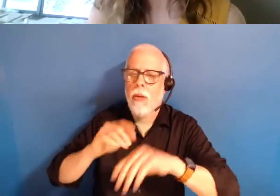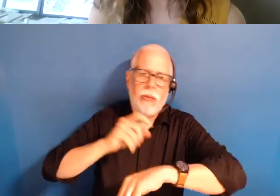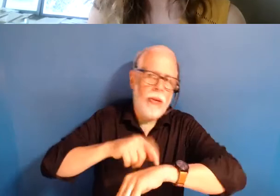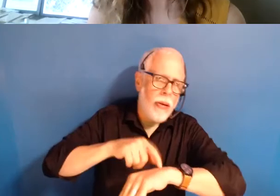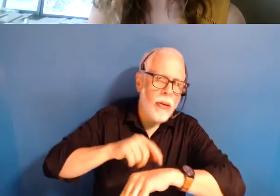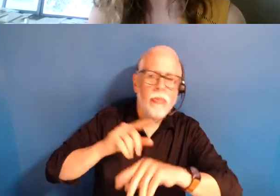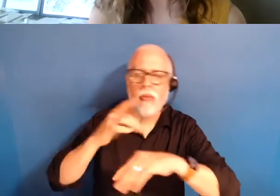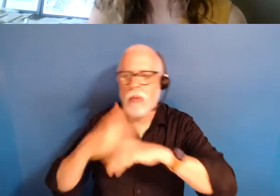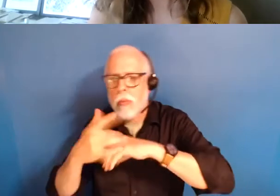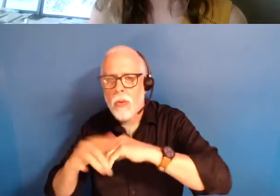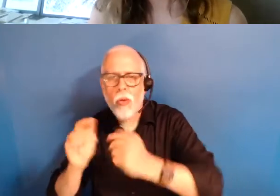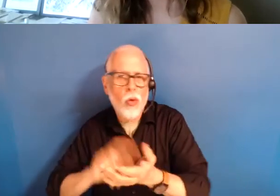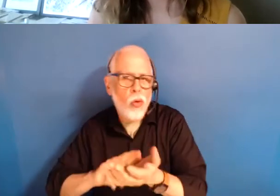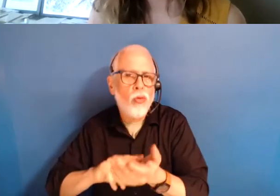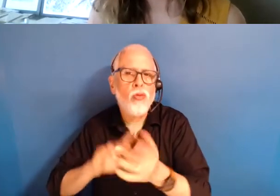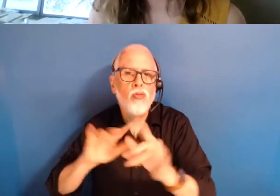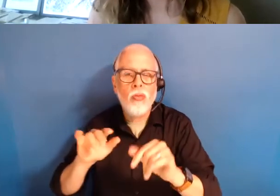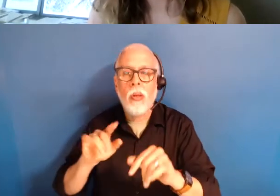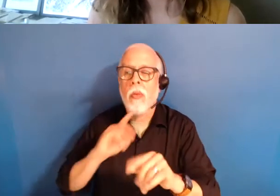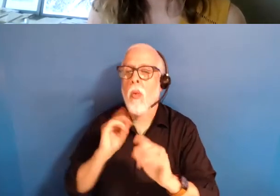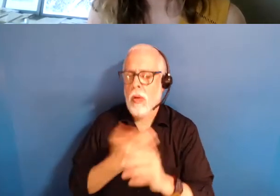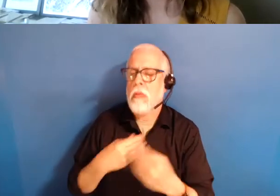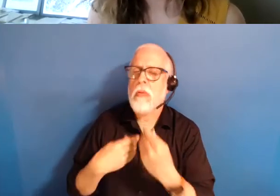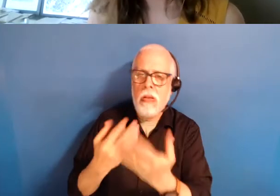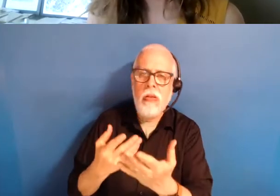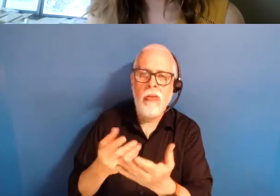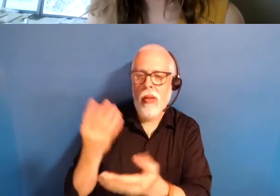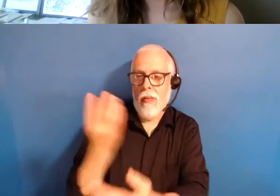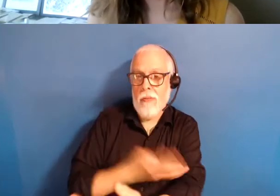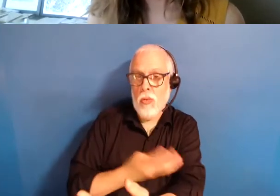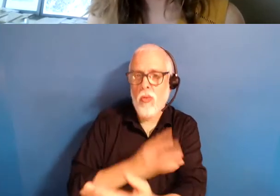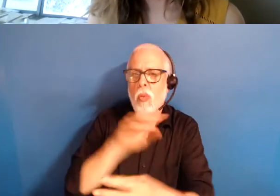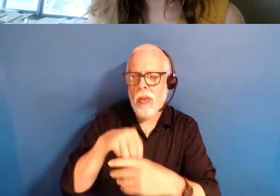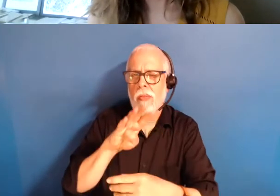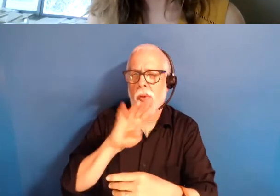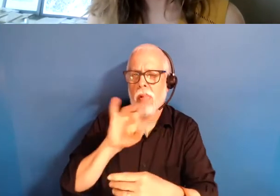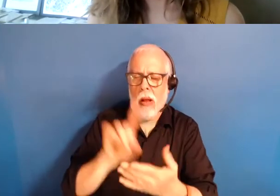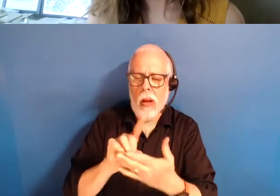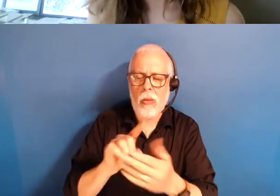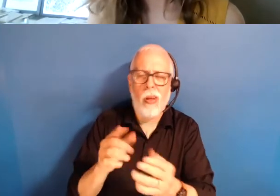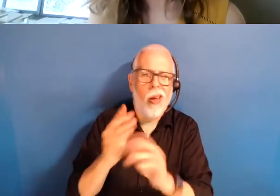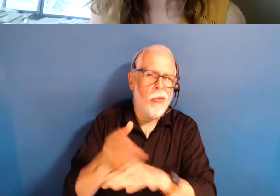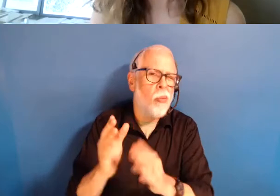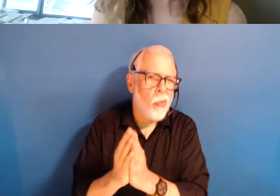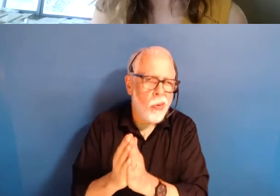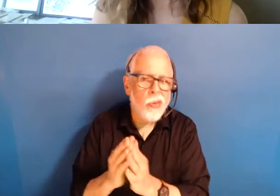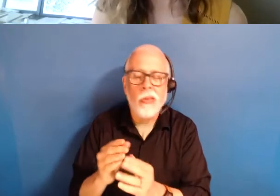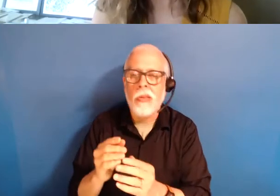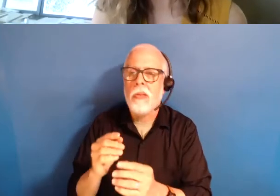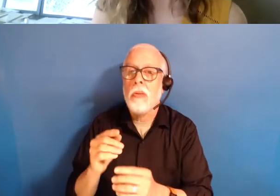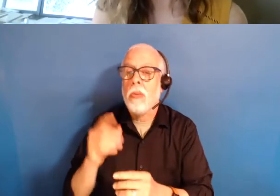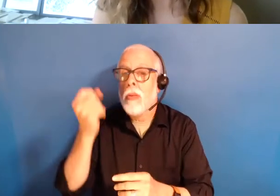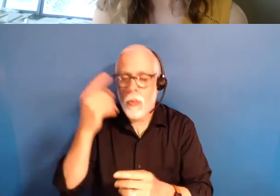and availability of the nurse. But we're able to give the infusions within 48 hours of request. Very mindful